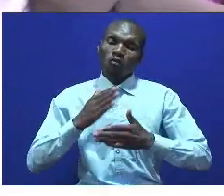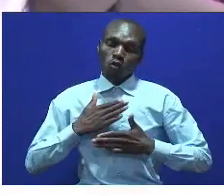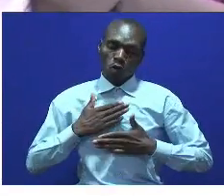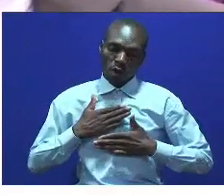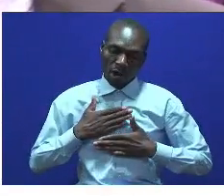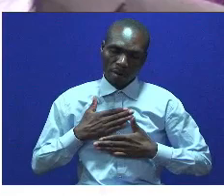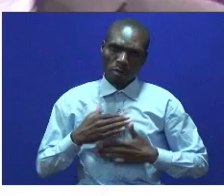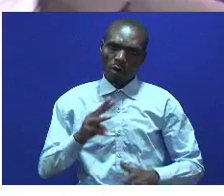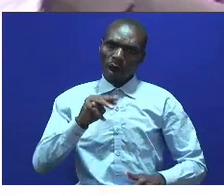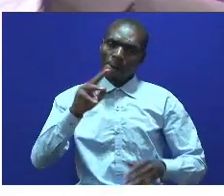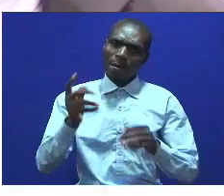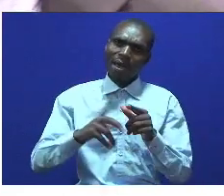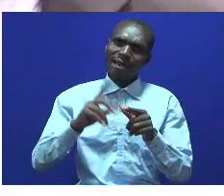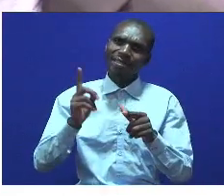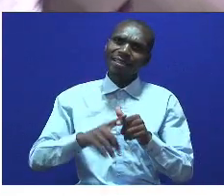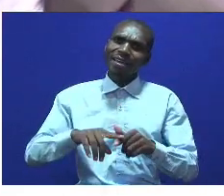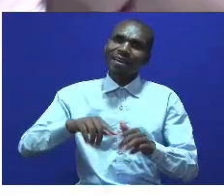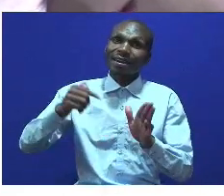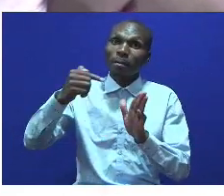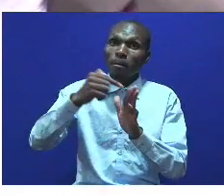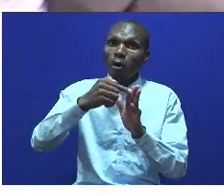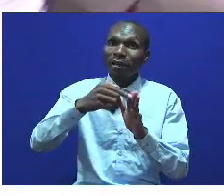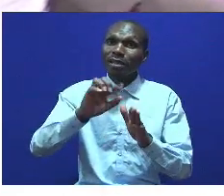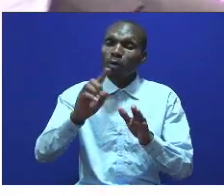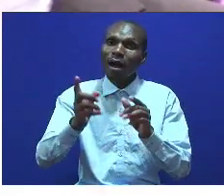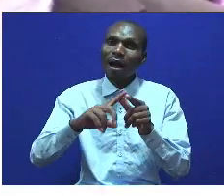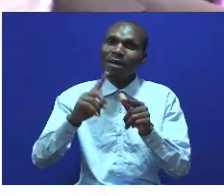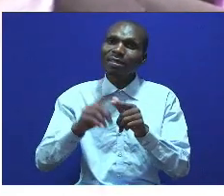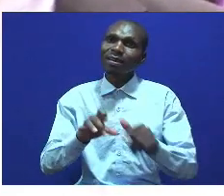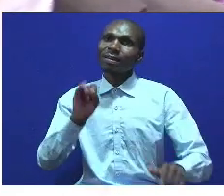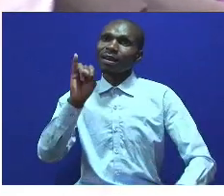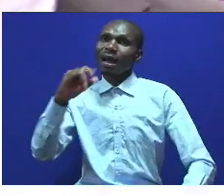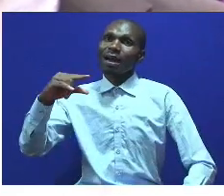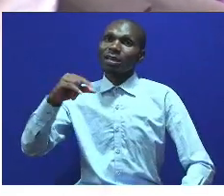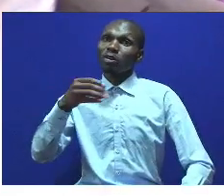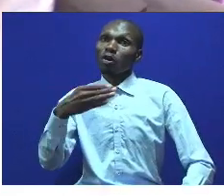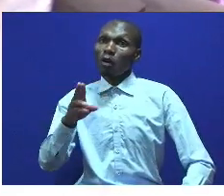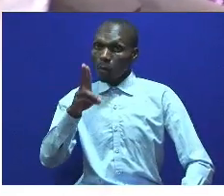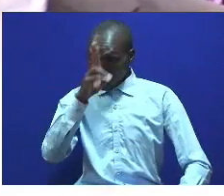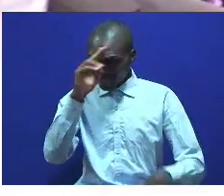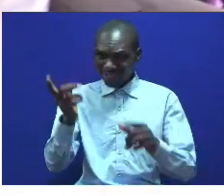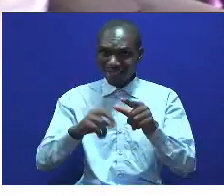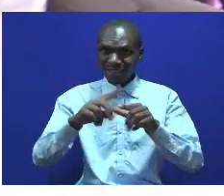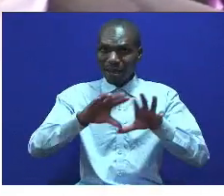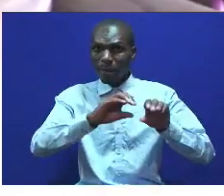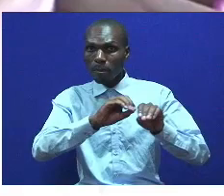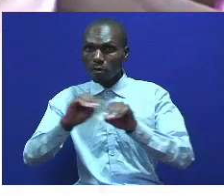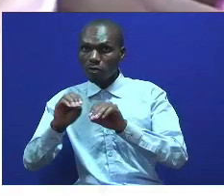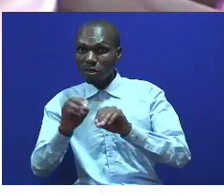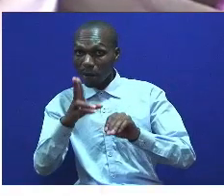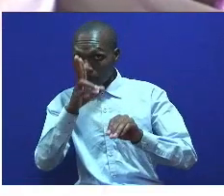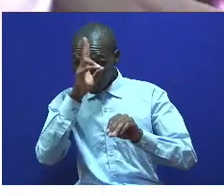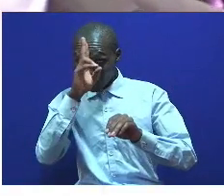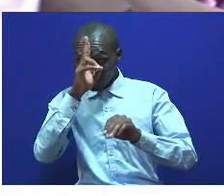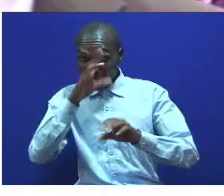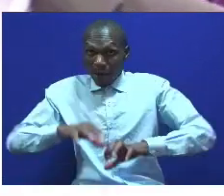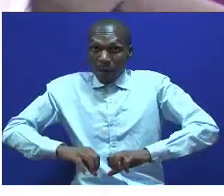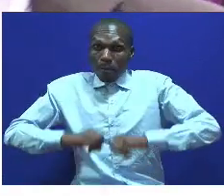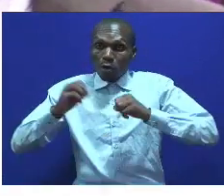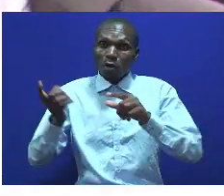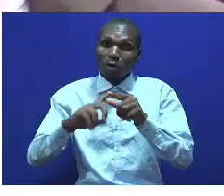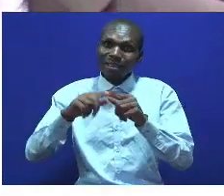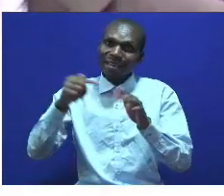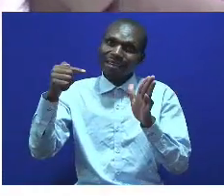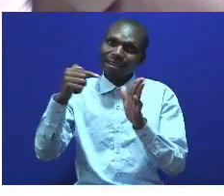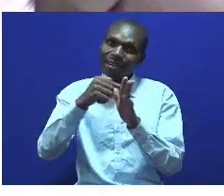and demand as follows. Number one, that the IG of police must immediately transfer the Kisi Police County Command. Yes. Number two,